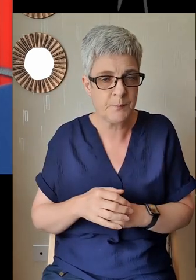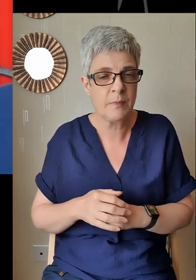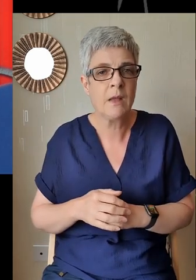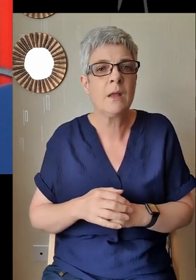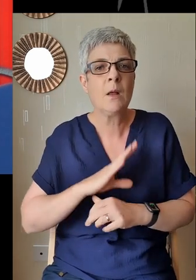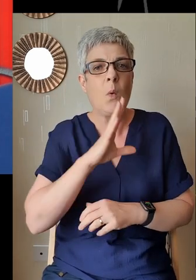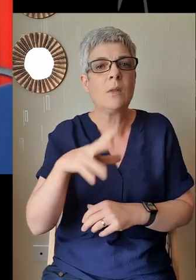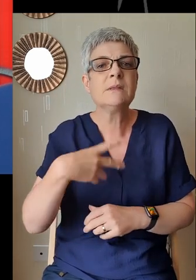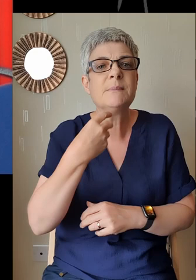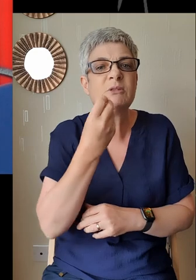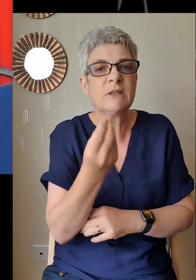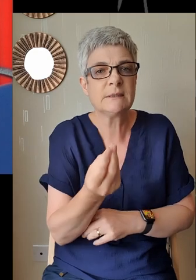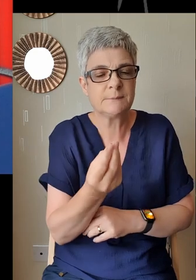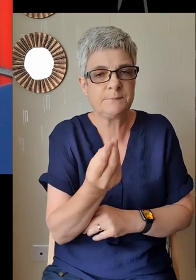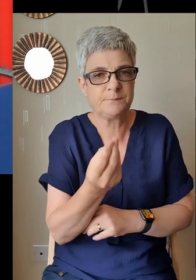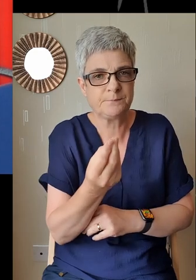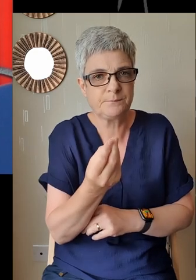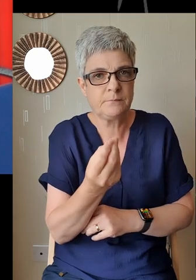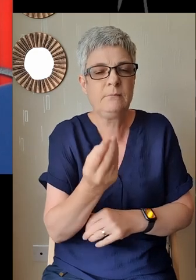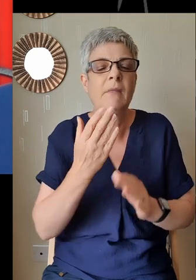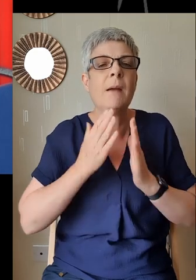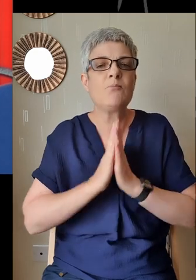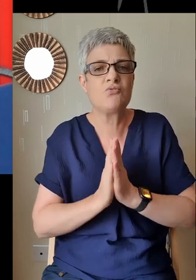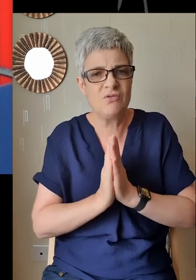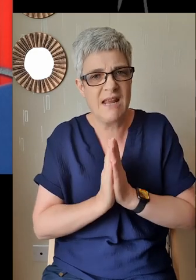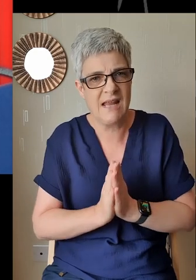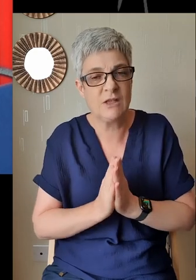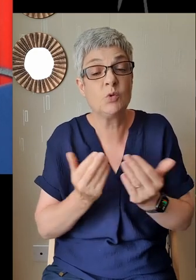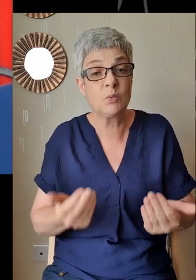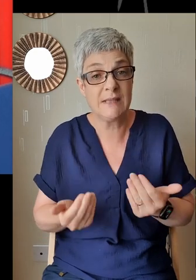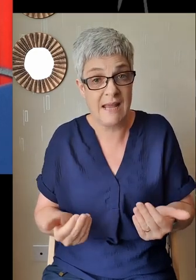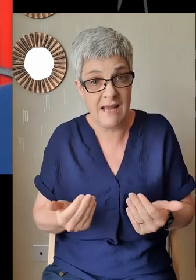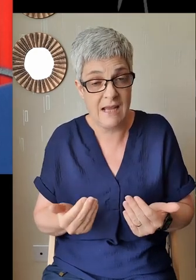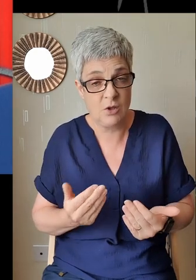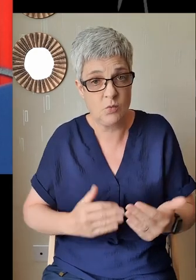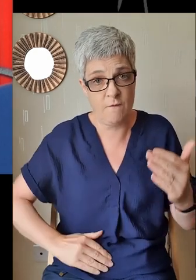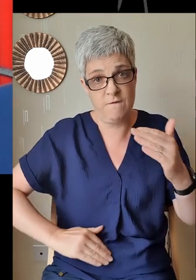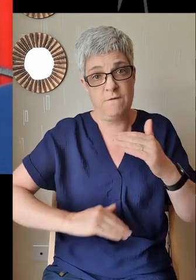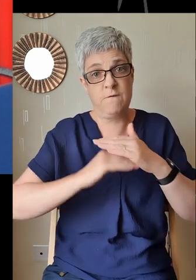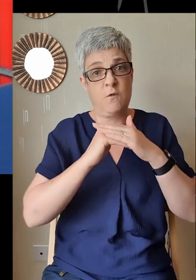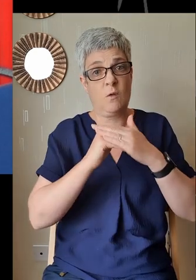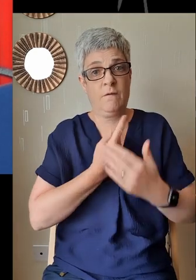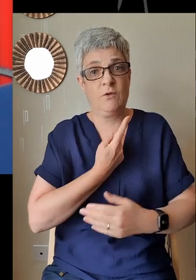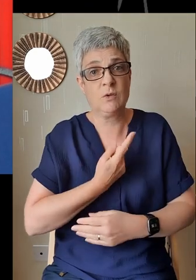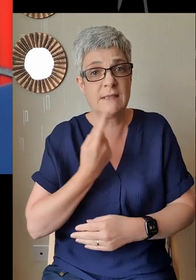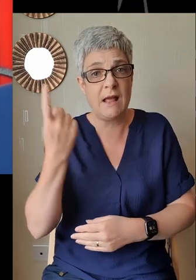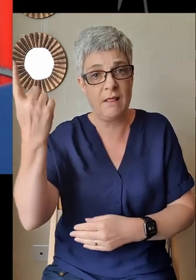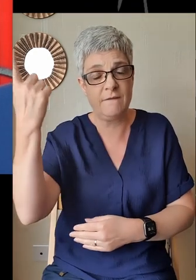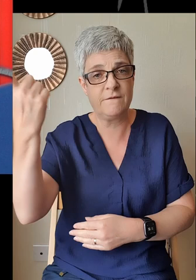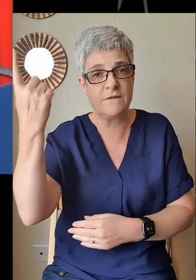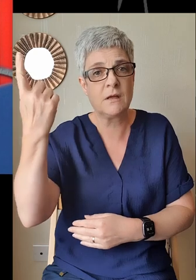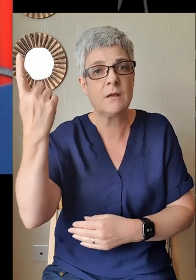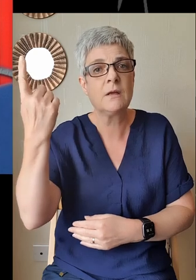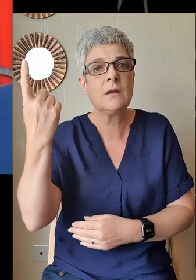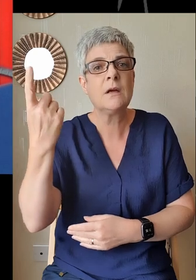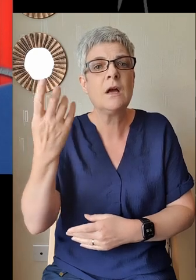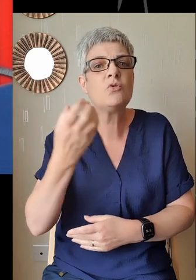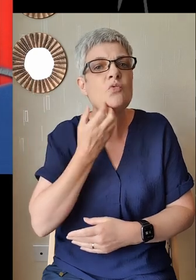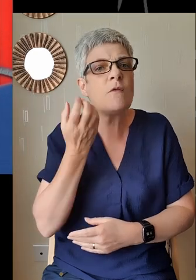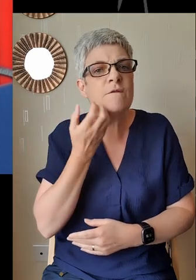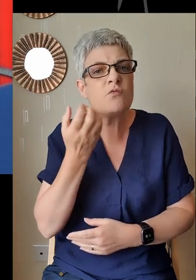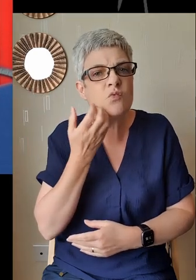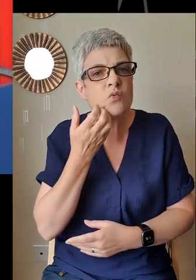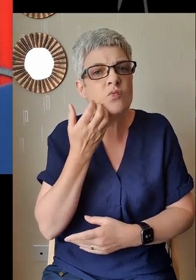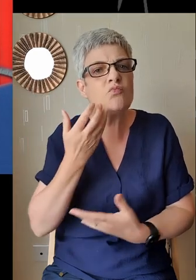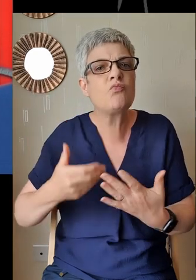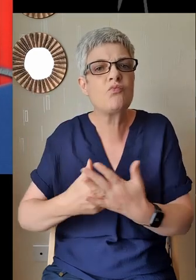Holy Spirit, I pray that this day you will fill me with yourself and cause your fruit to ripen in my